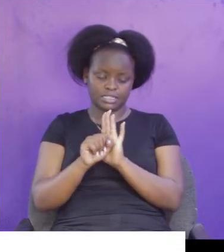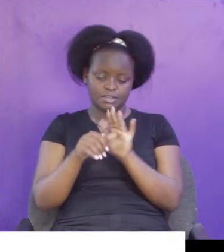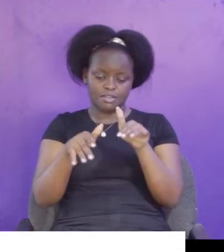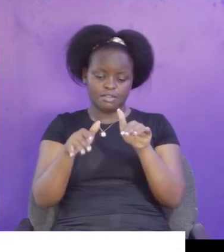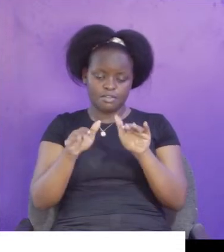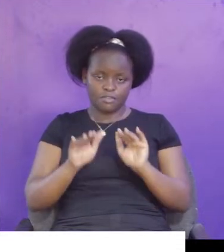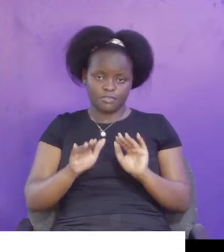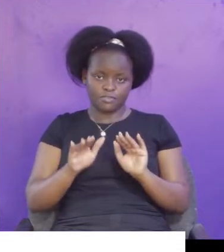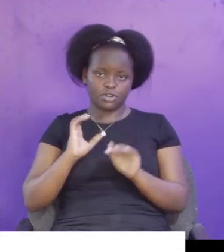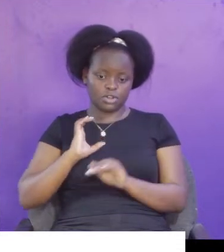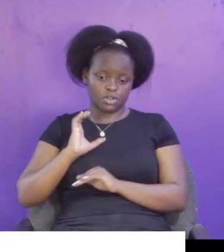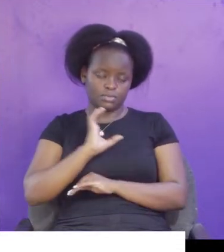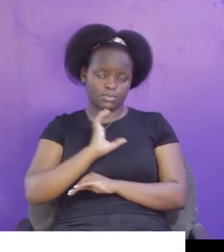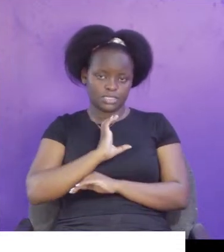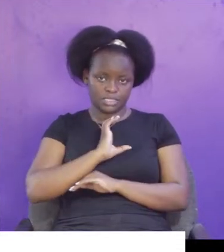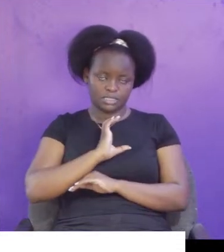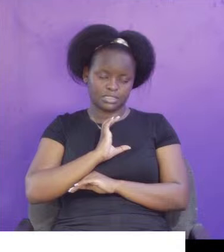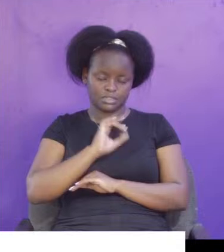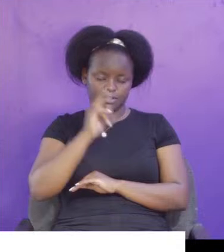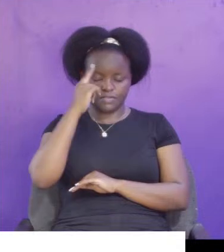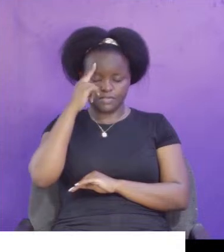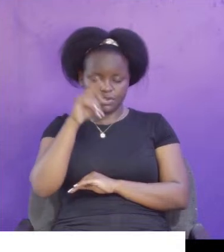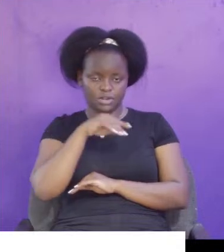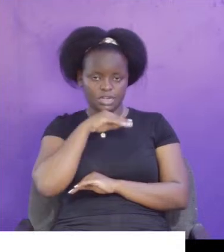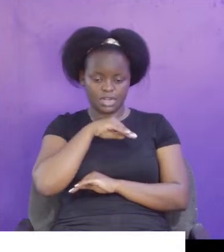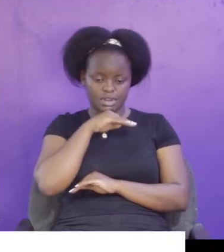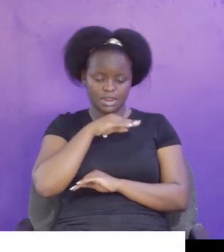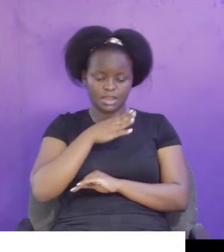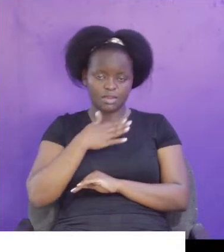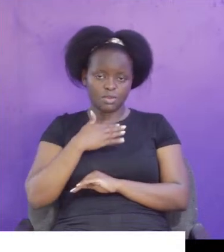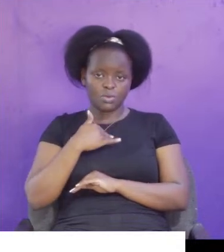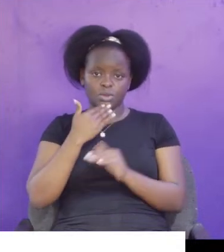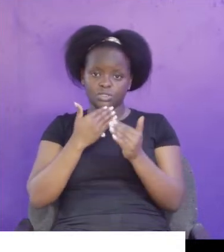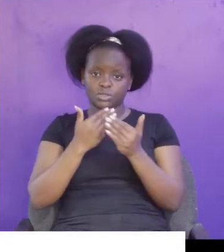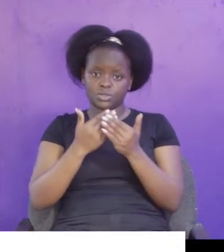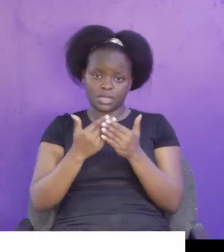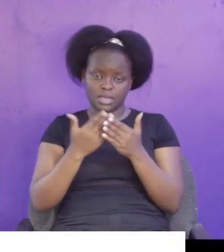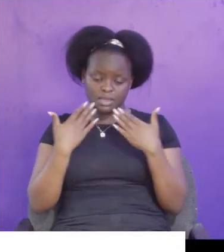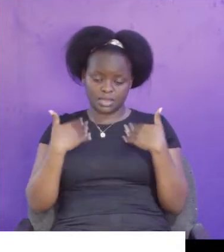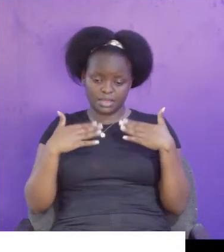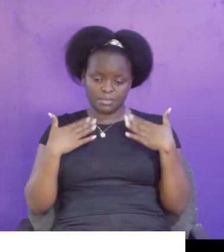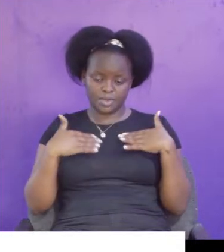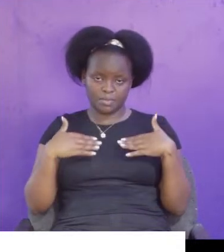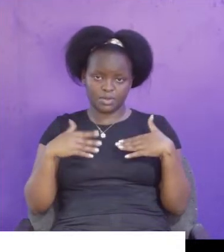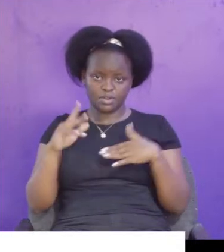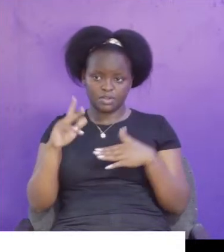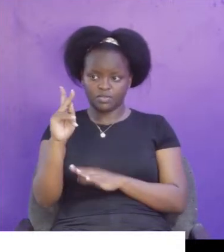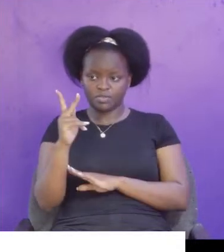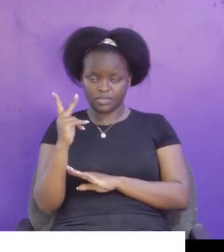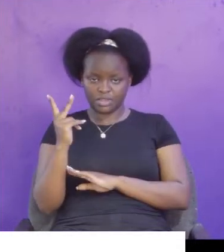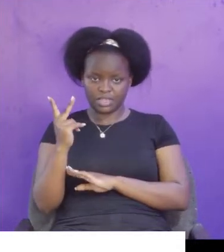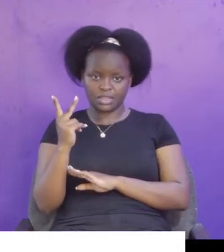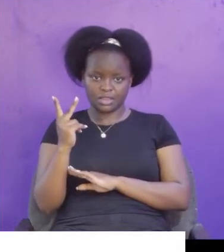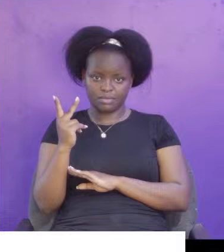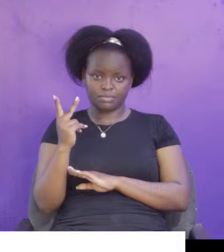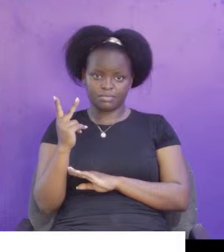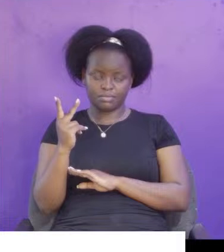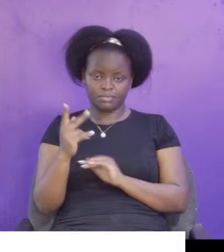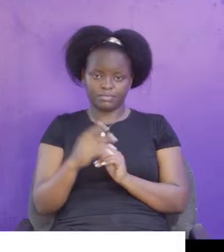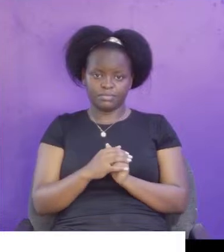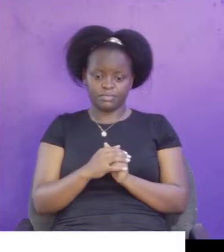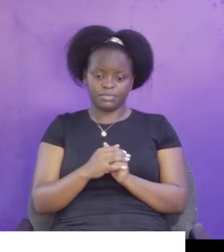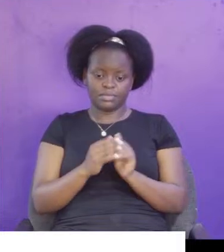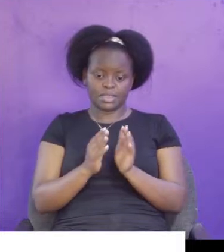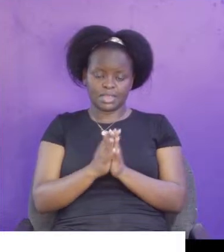Odinga, I want to thank the people of Kenya and the people of the